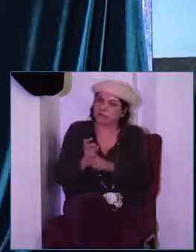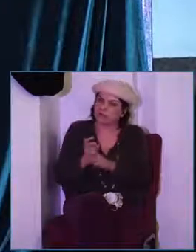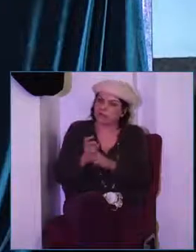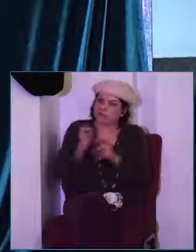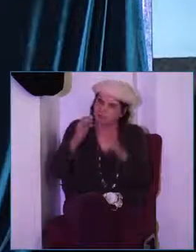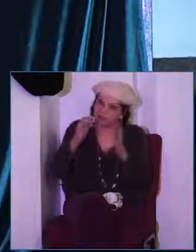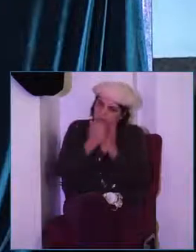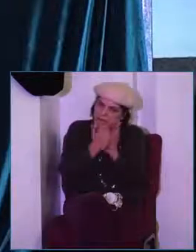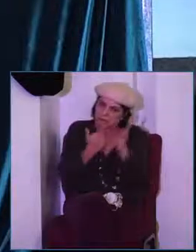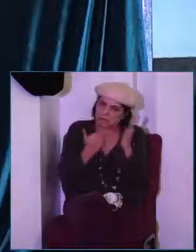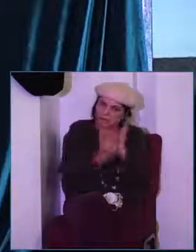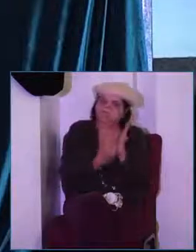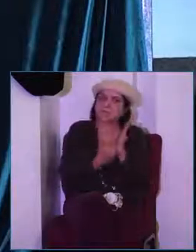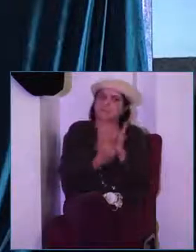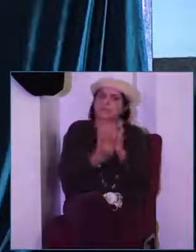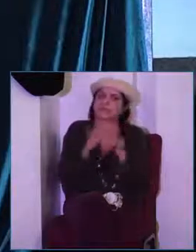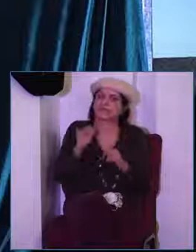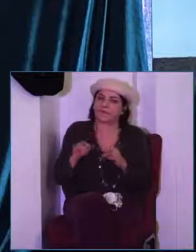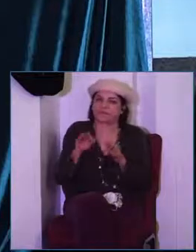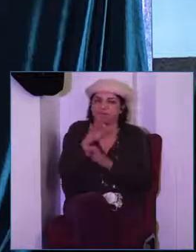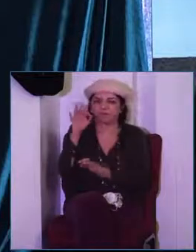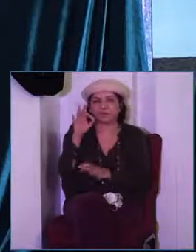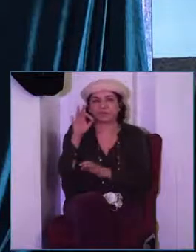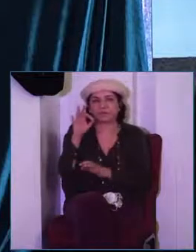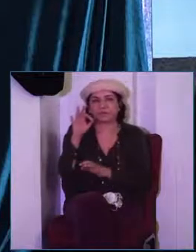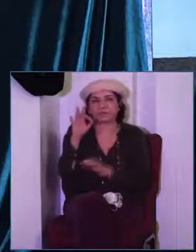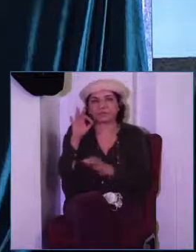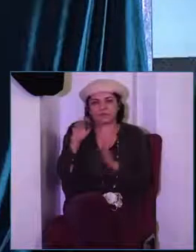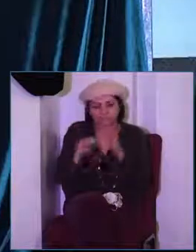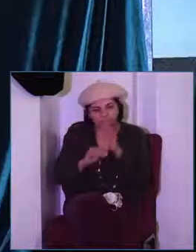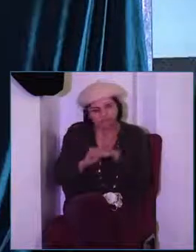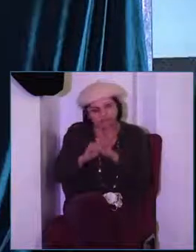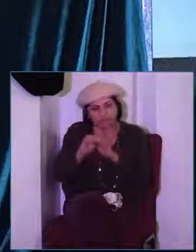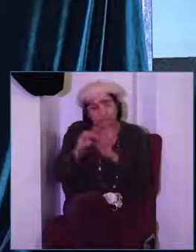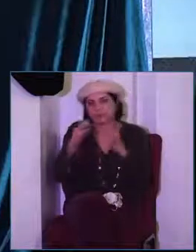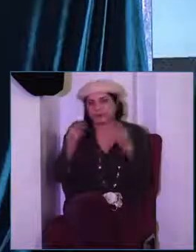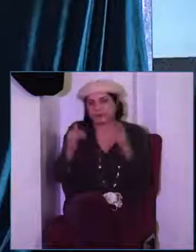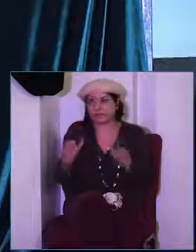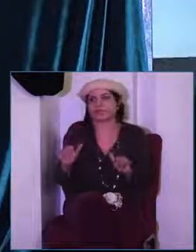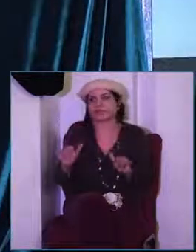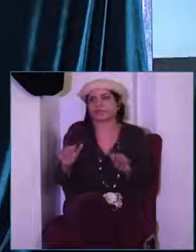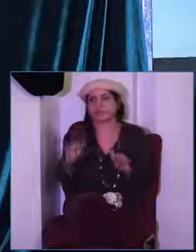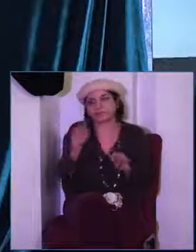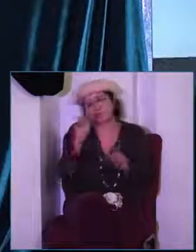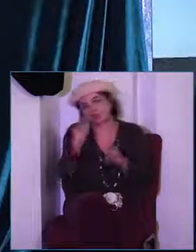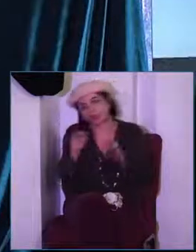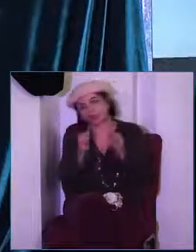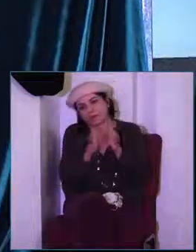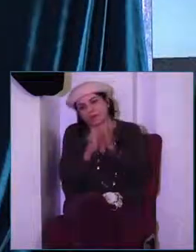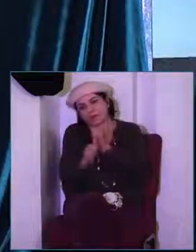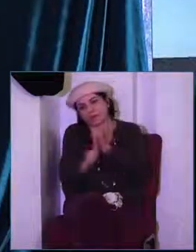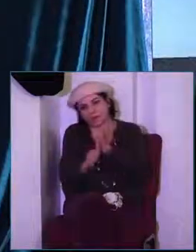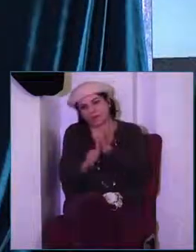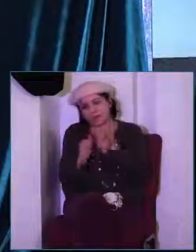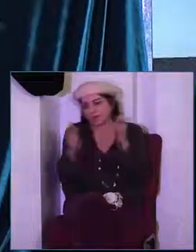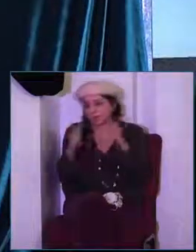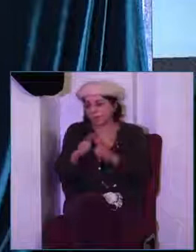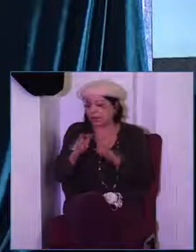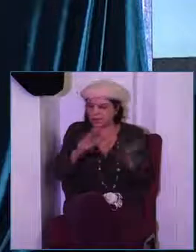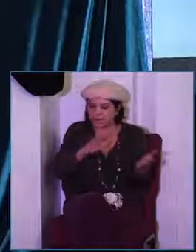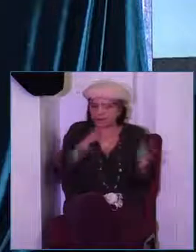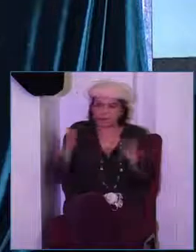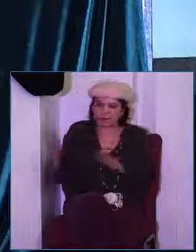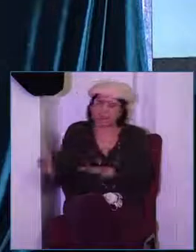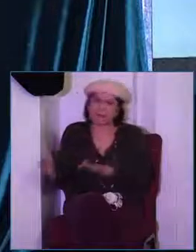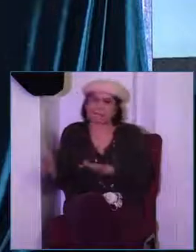is spiritual maturity. When we can still look past all of the death and the